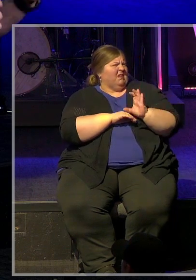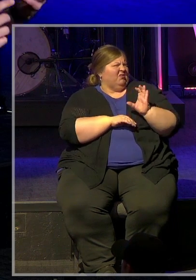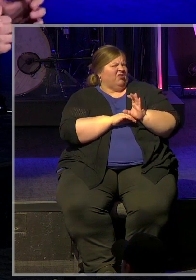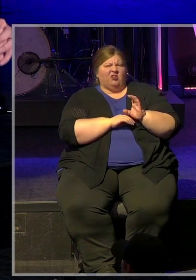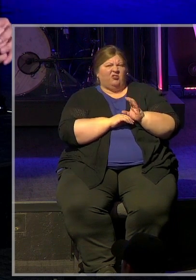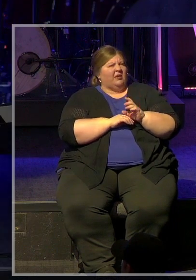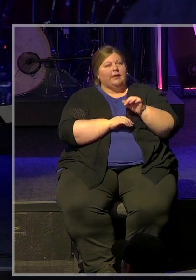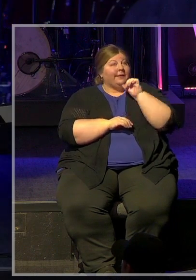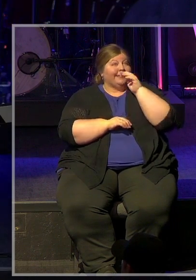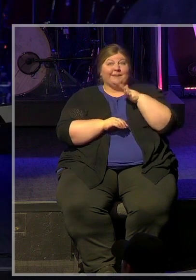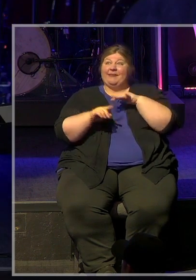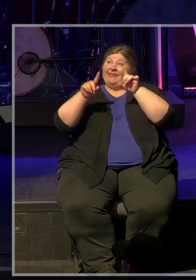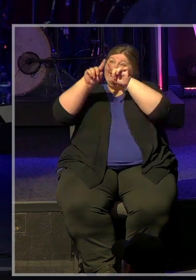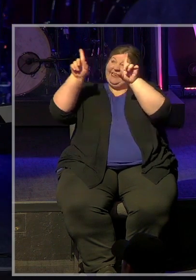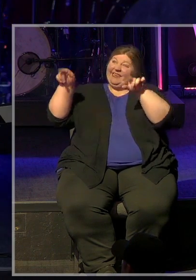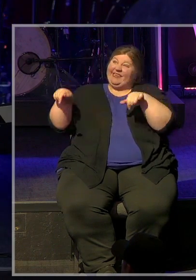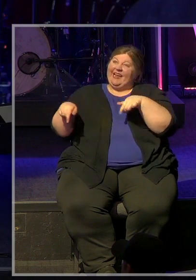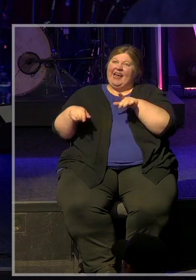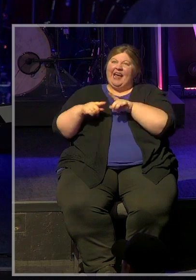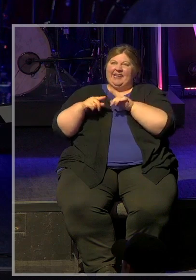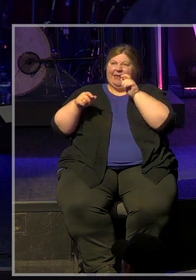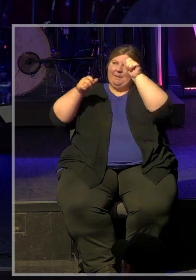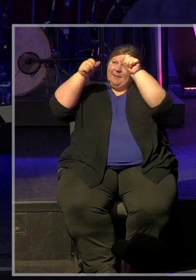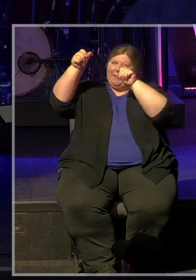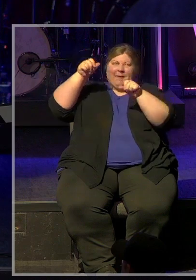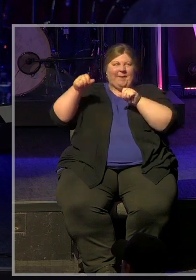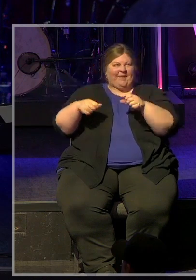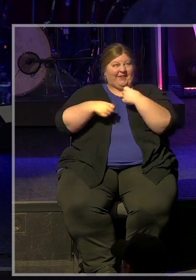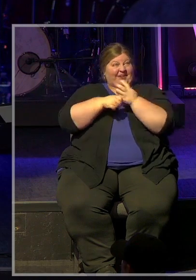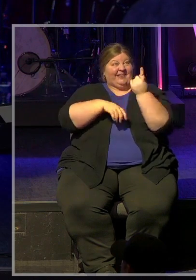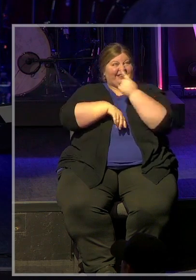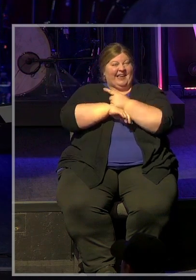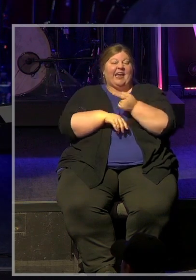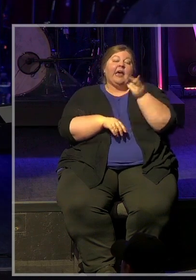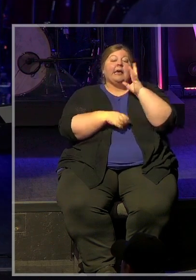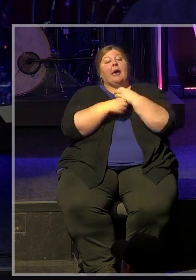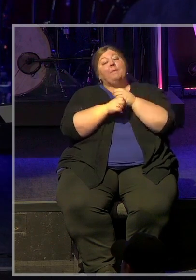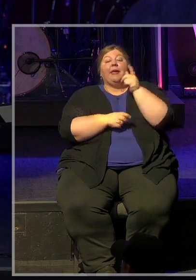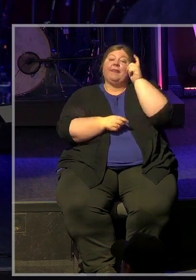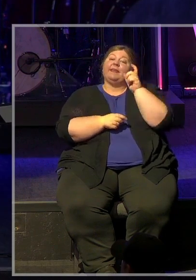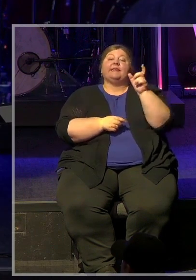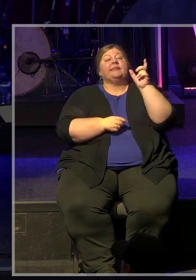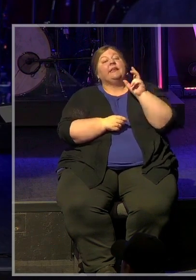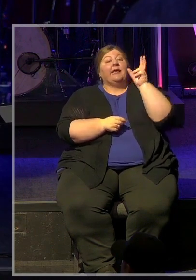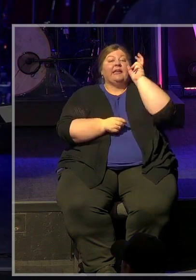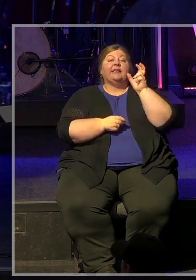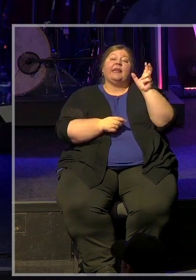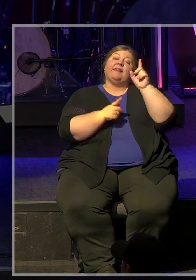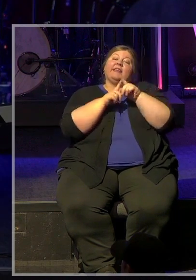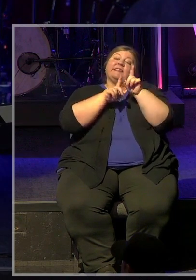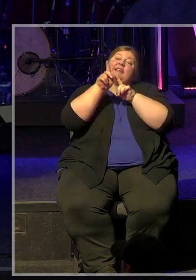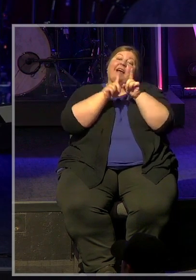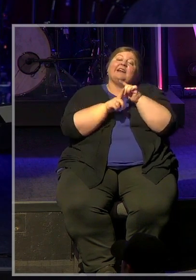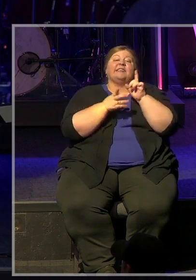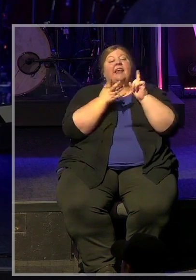your felt board for creation day. It was not God created the sun and the stars and the moon